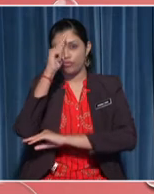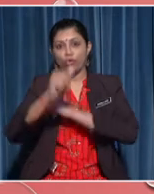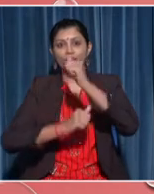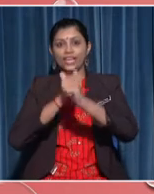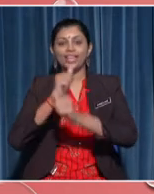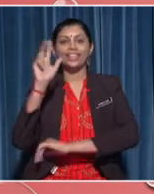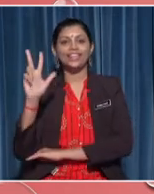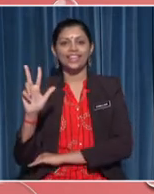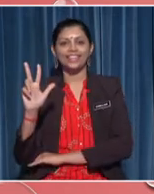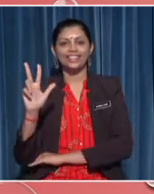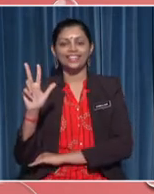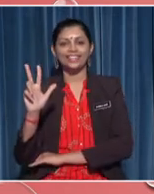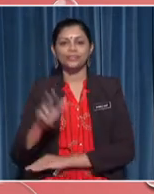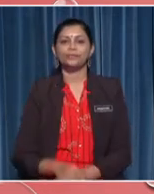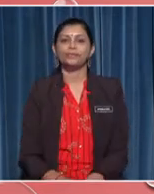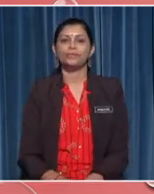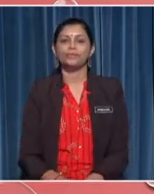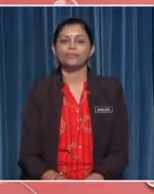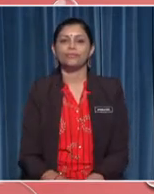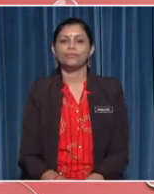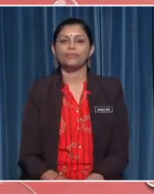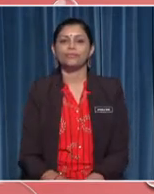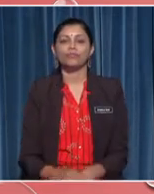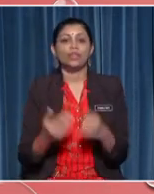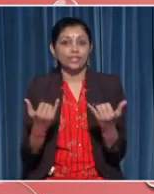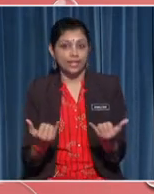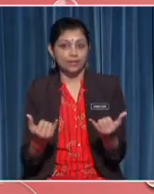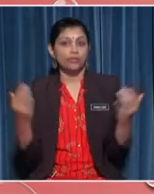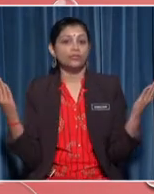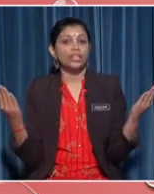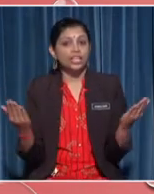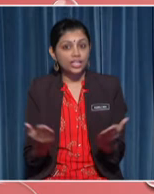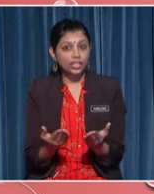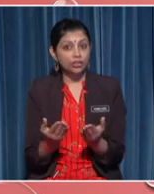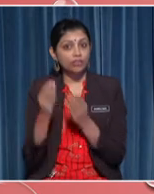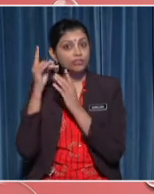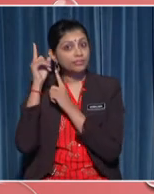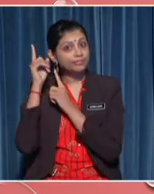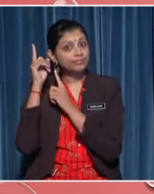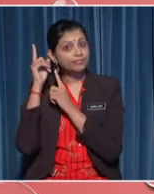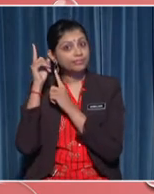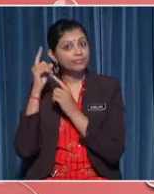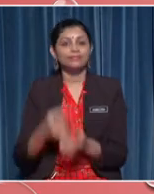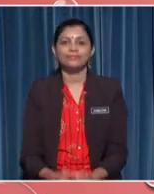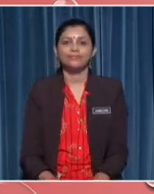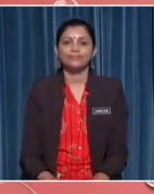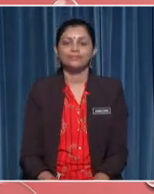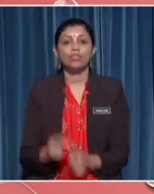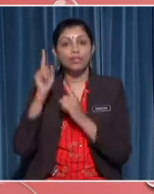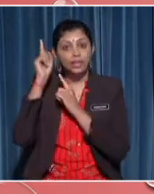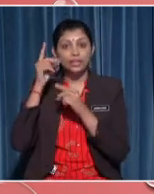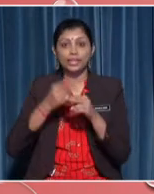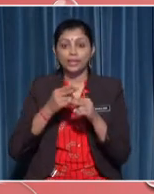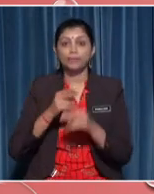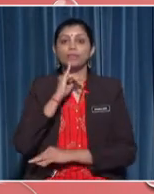3. Before we start our lesson, let me introduce myself. I'm